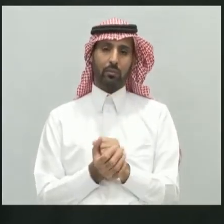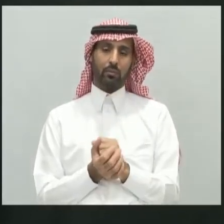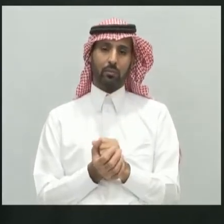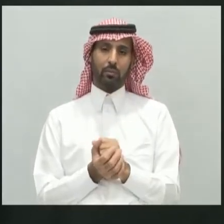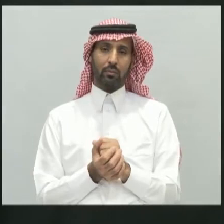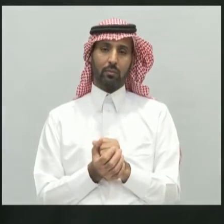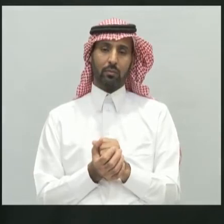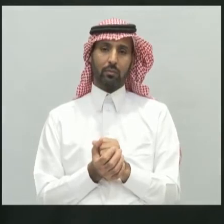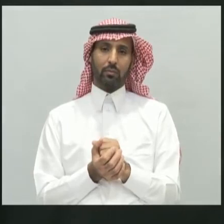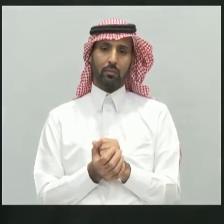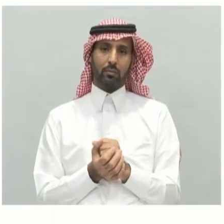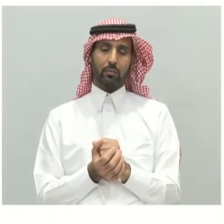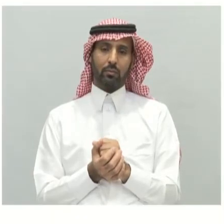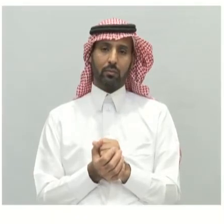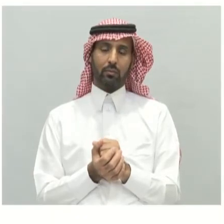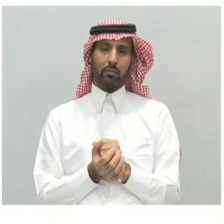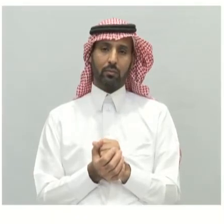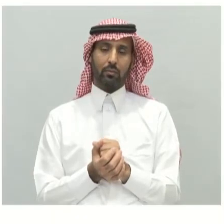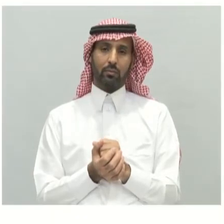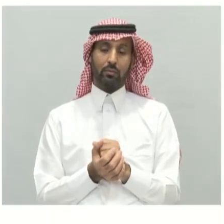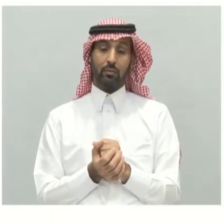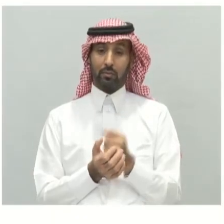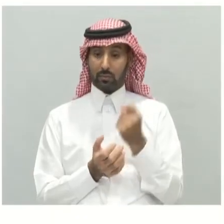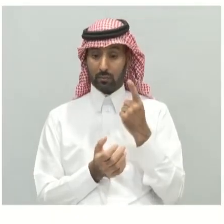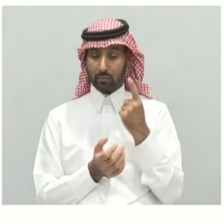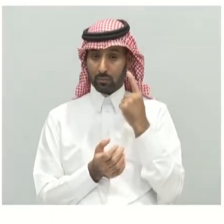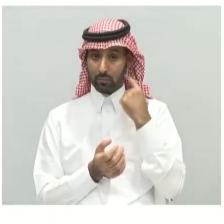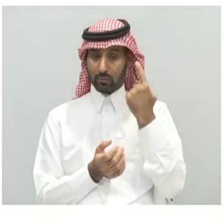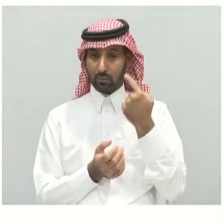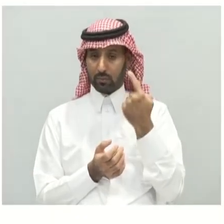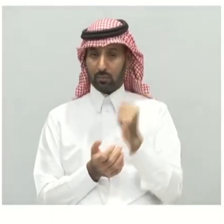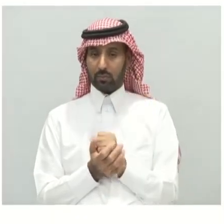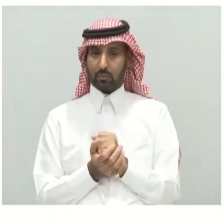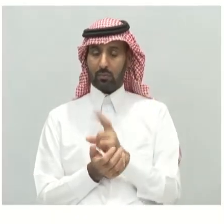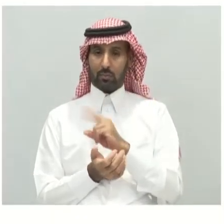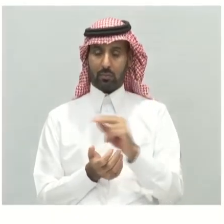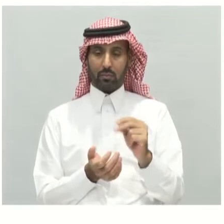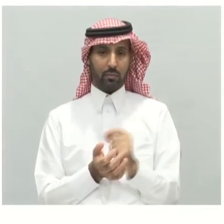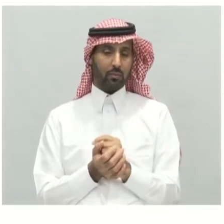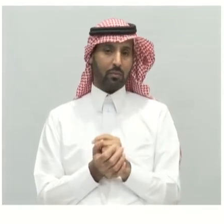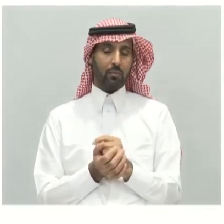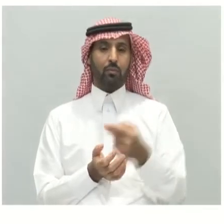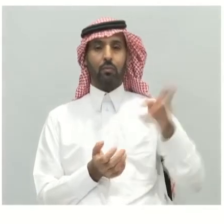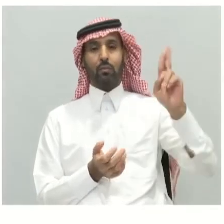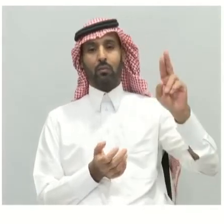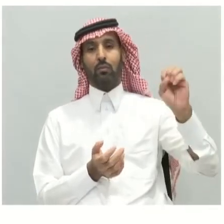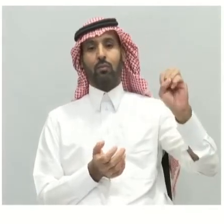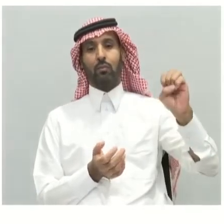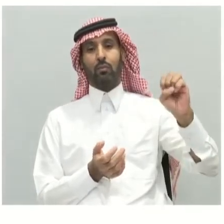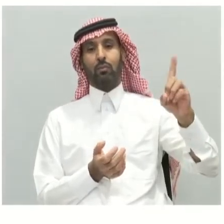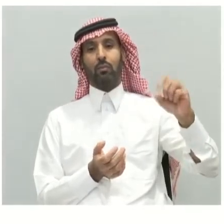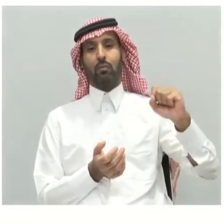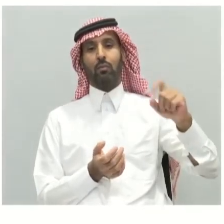Okay? Also, we learned how to use used to talk